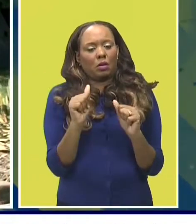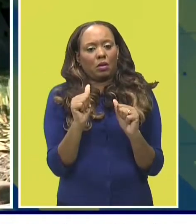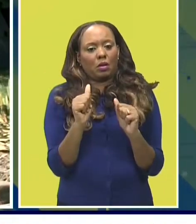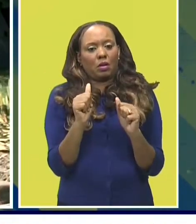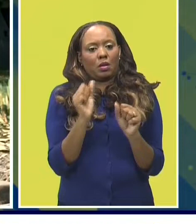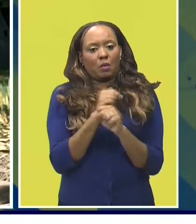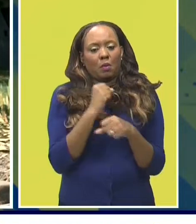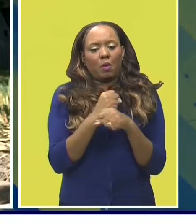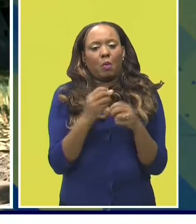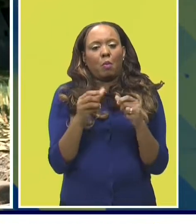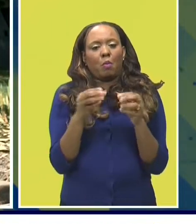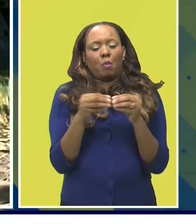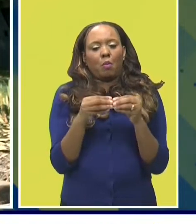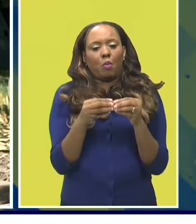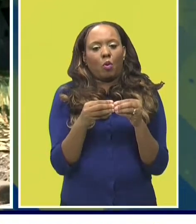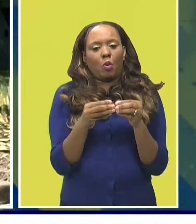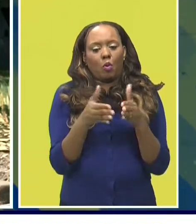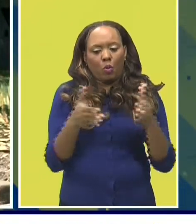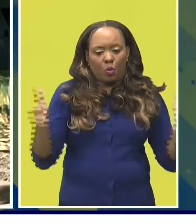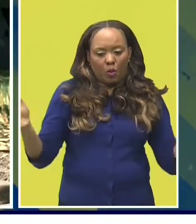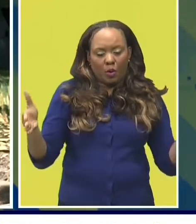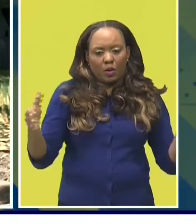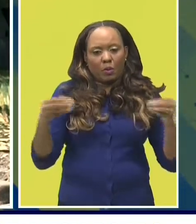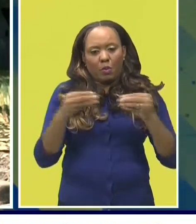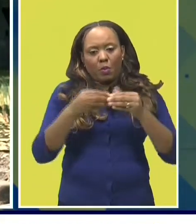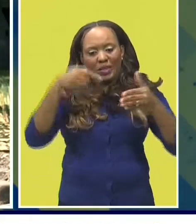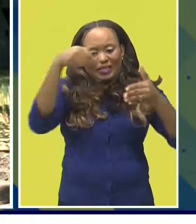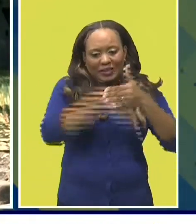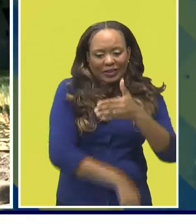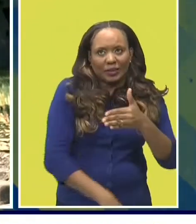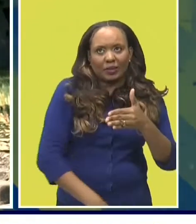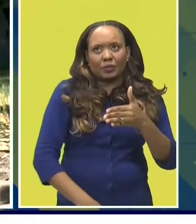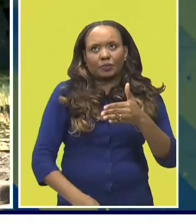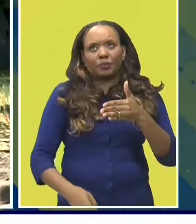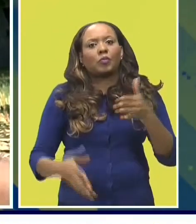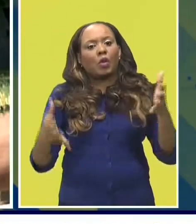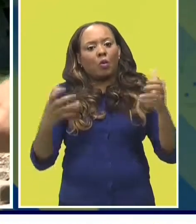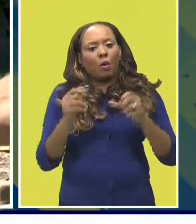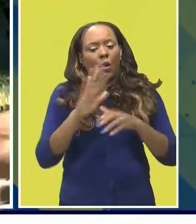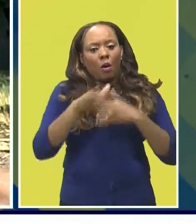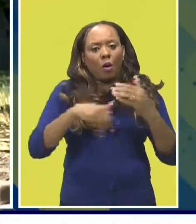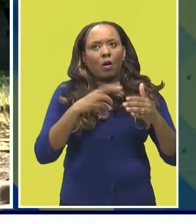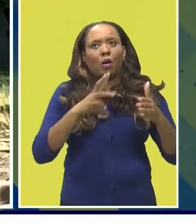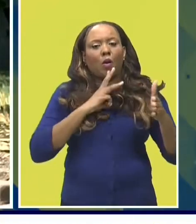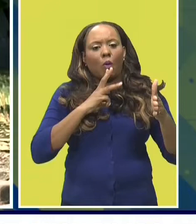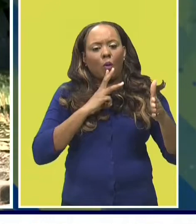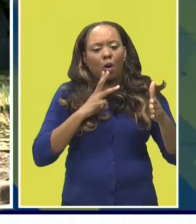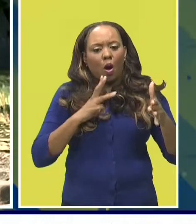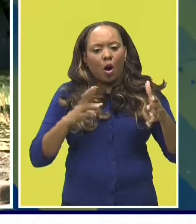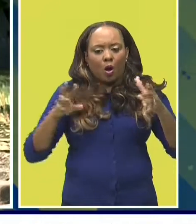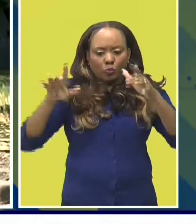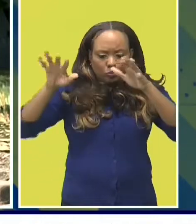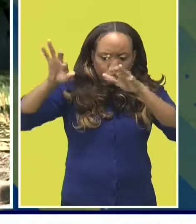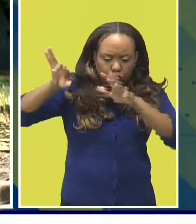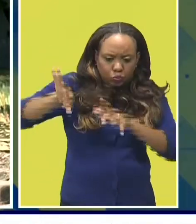wider and a deeper bridge that would take all the water that's flowing down through this water course and going out and going north